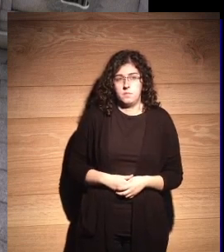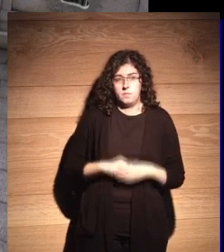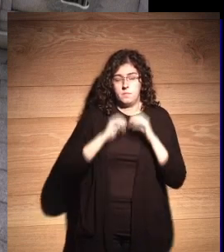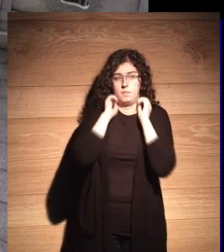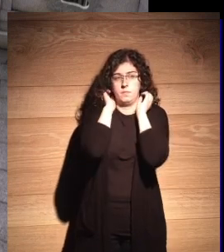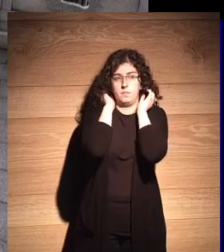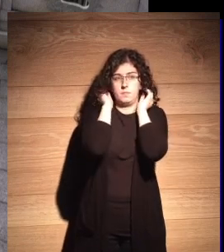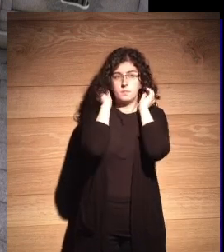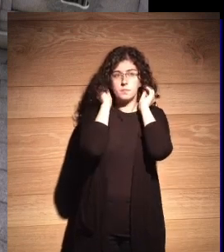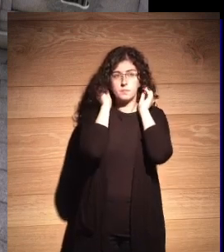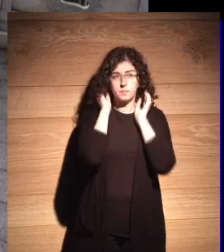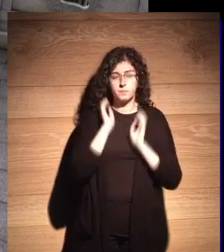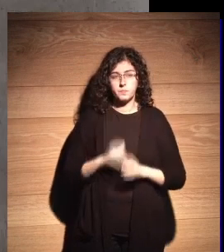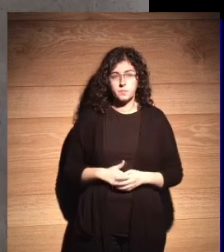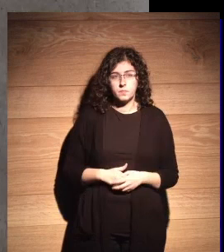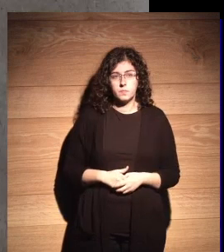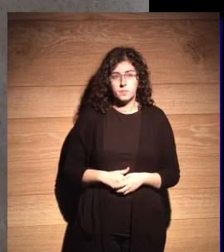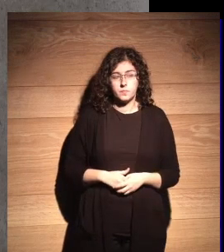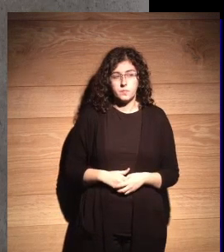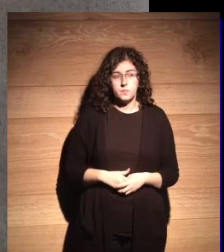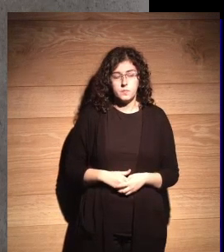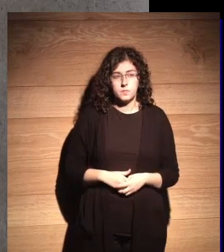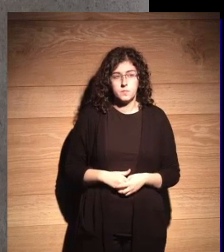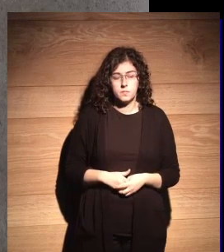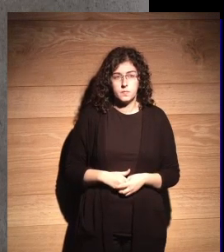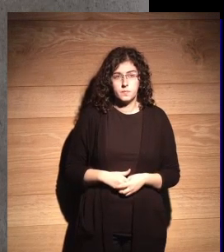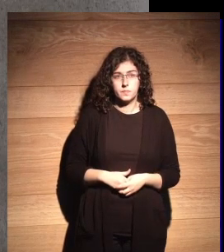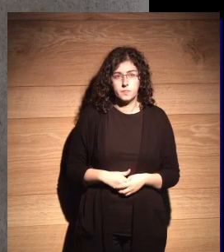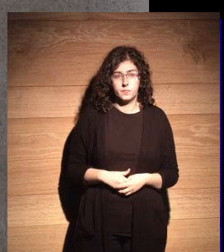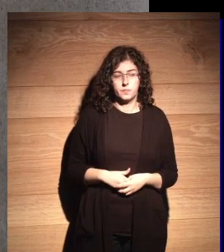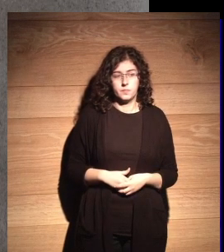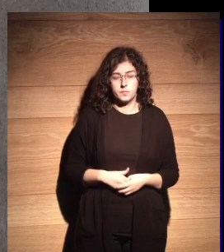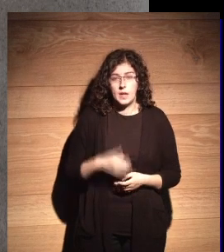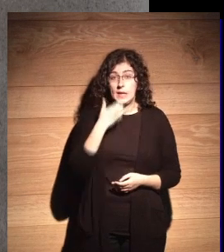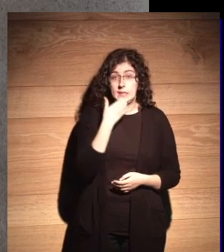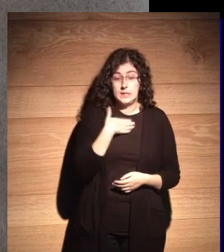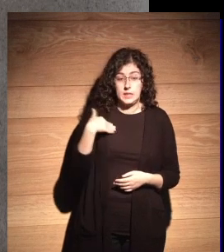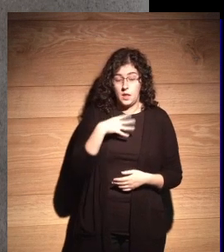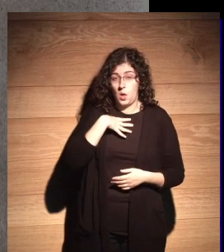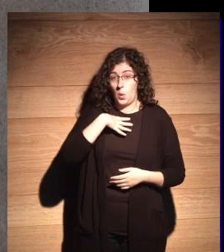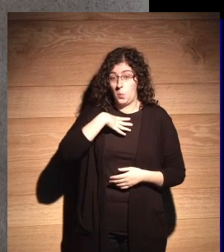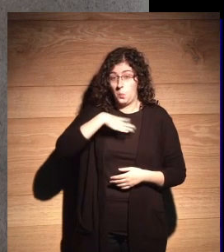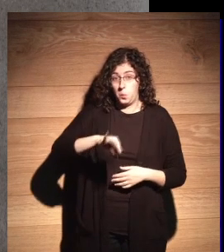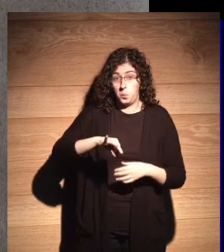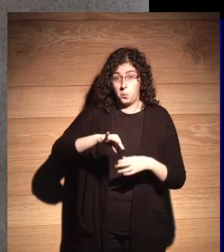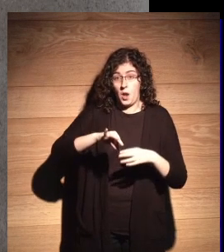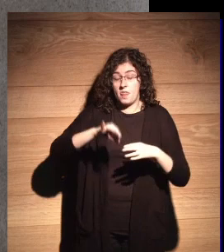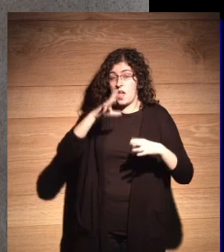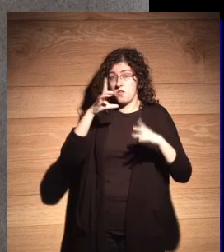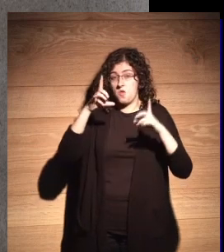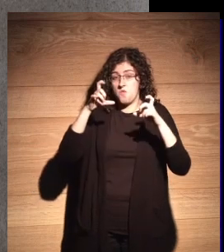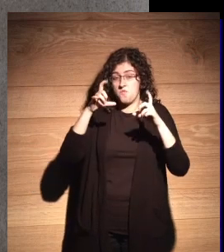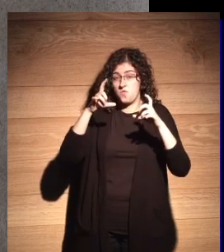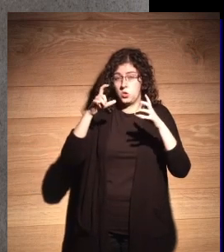put the camera, if you want to print your pictures out of focus, you can do that. But I prefer pictures very crisp. I like to